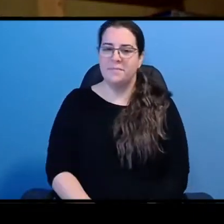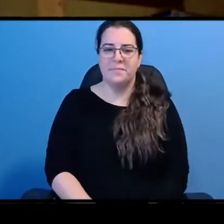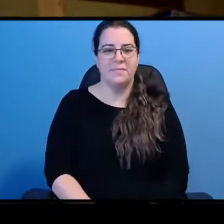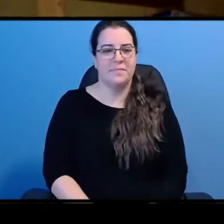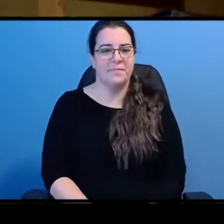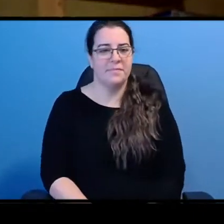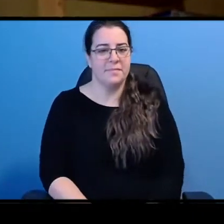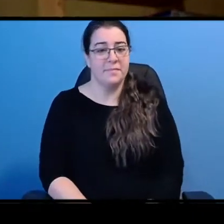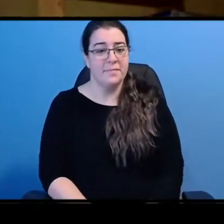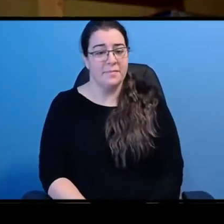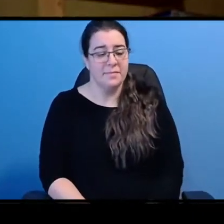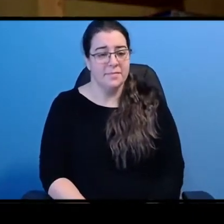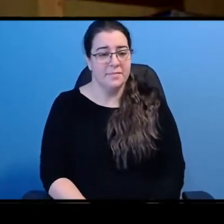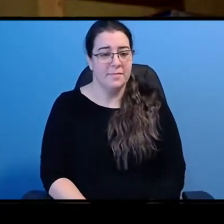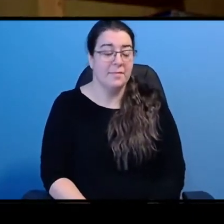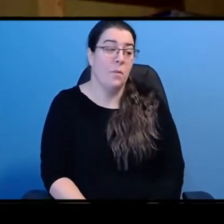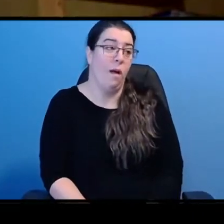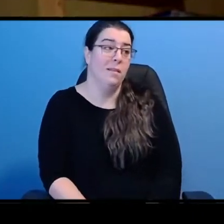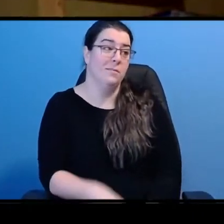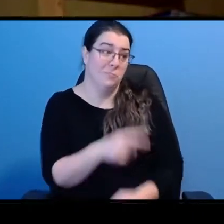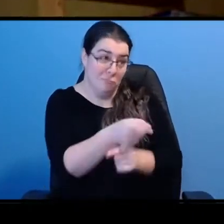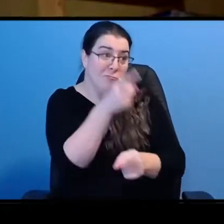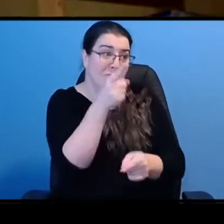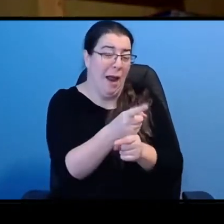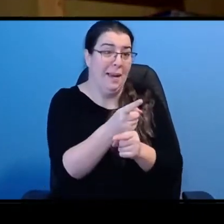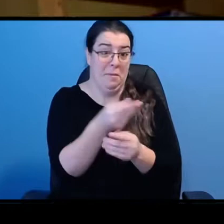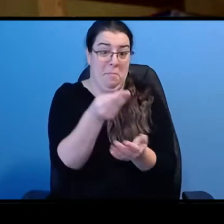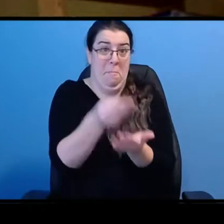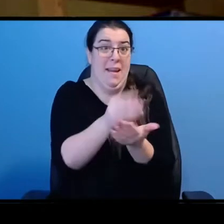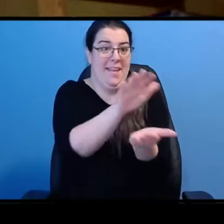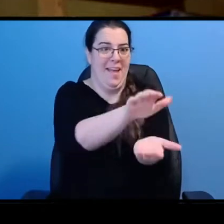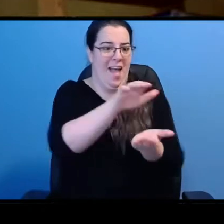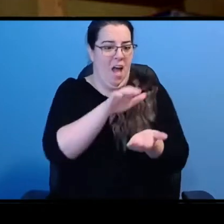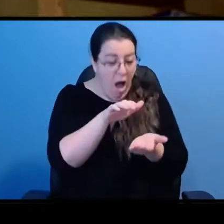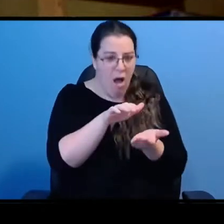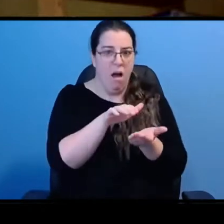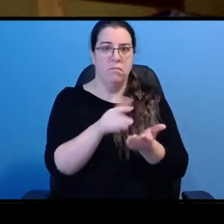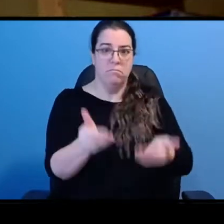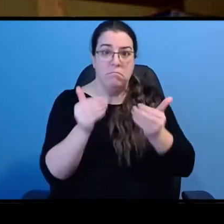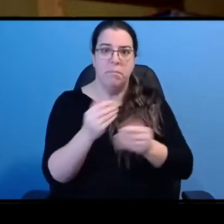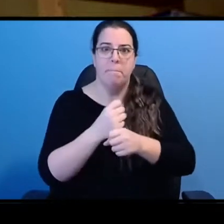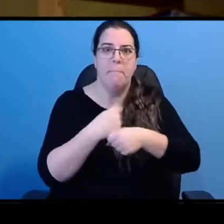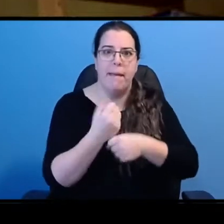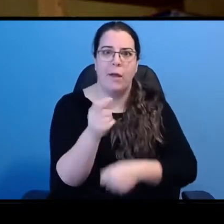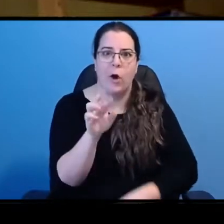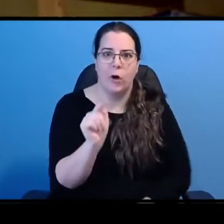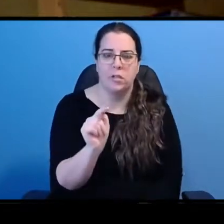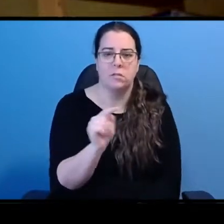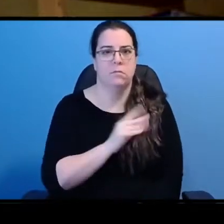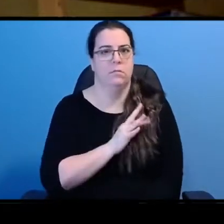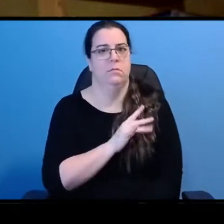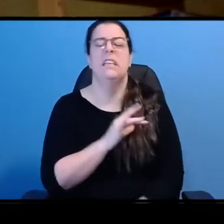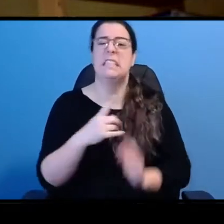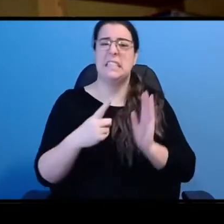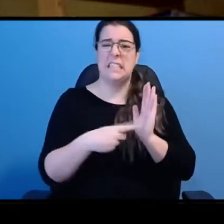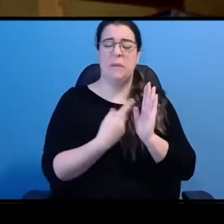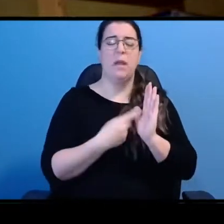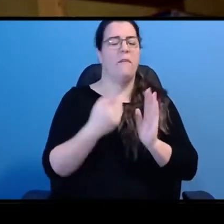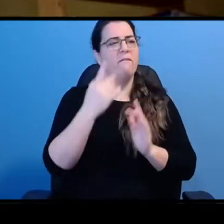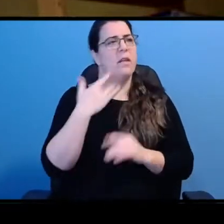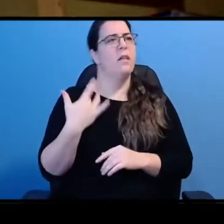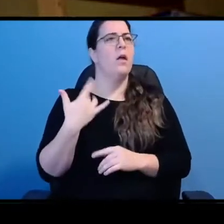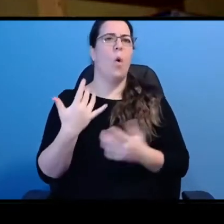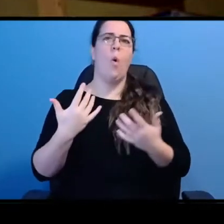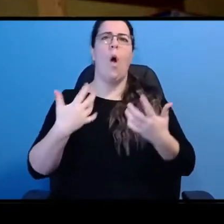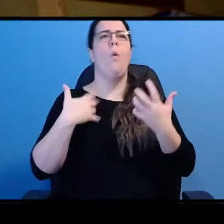gives you money to do your art. I think it's an opportunity to reach for artistic goals that you may not have considered in the past. A lot of the times we think, oh, what